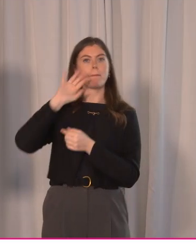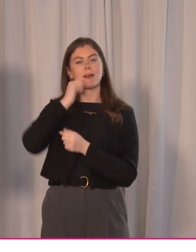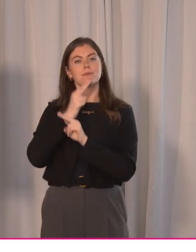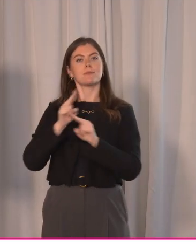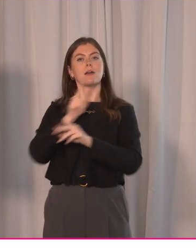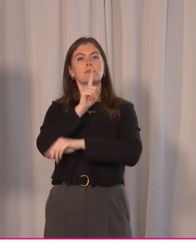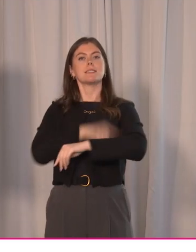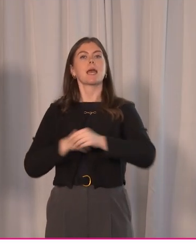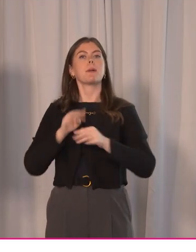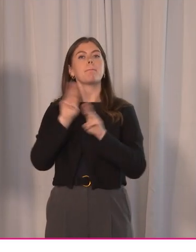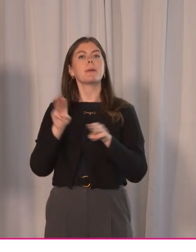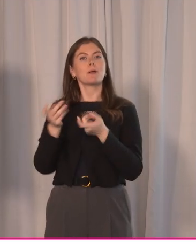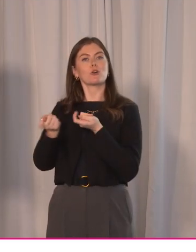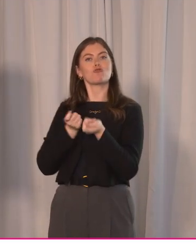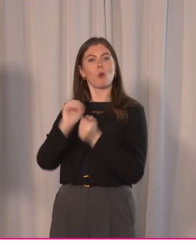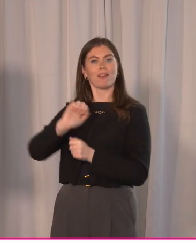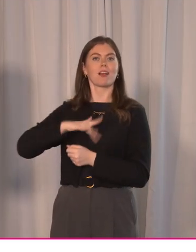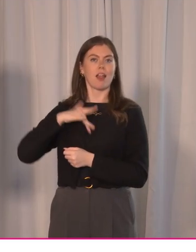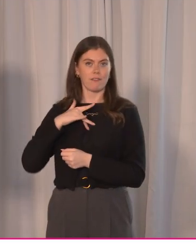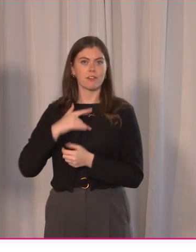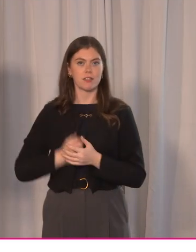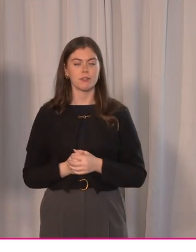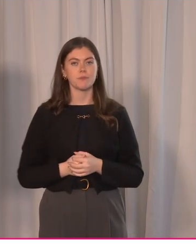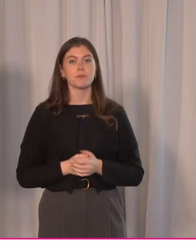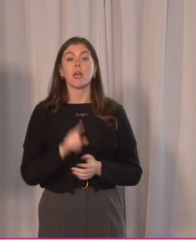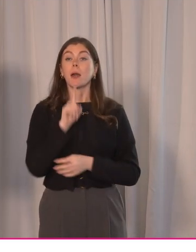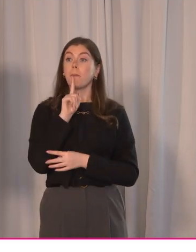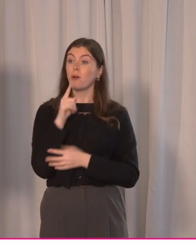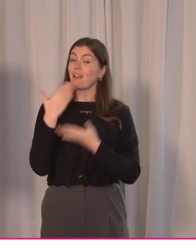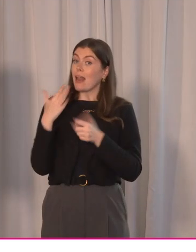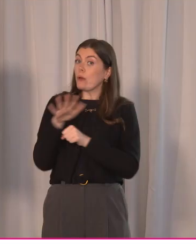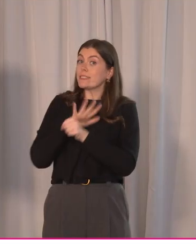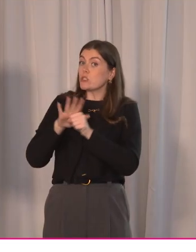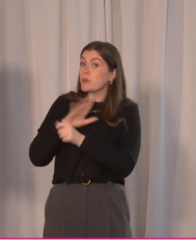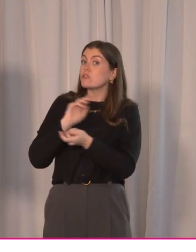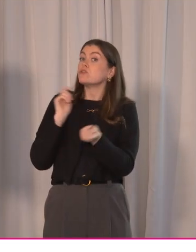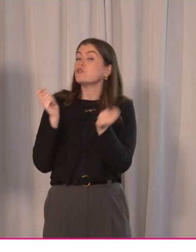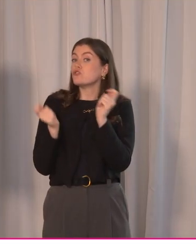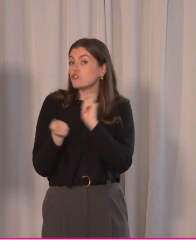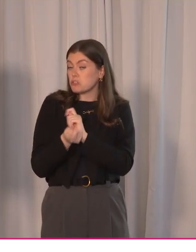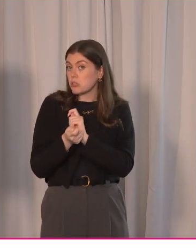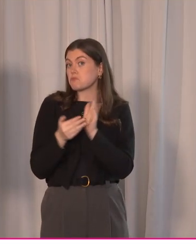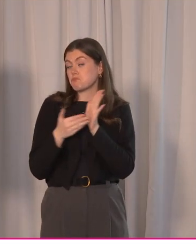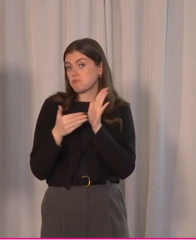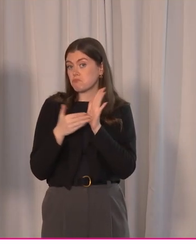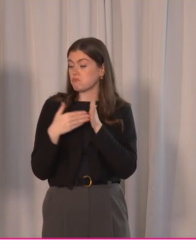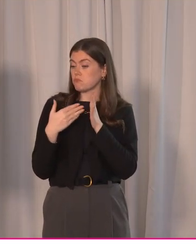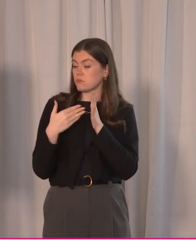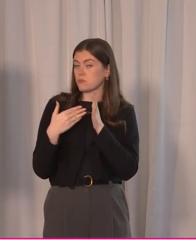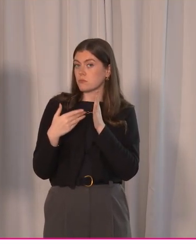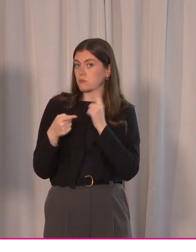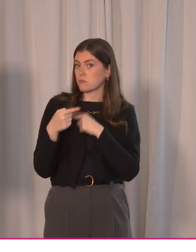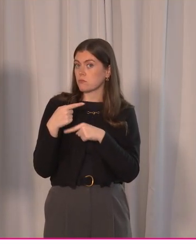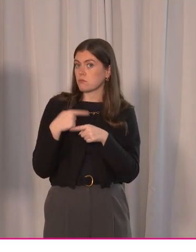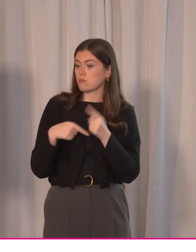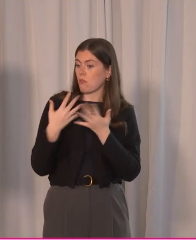non-disabled people are in control of their lives. But things are changing, We have lots of